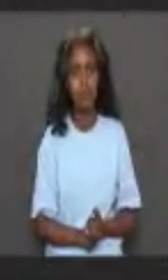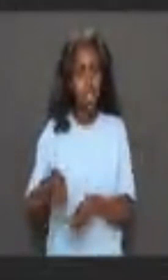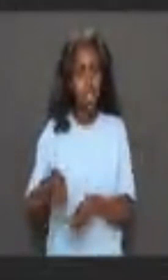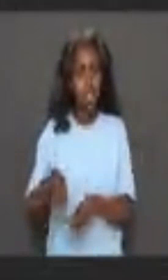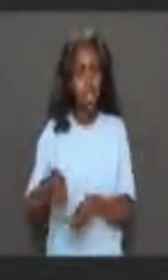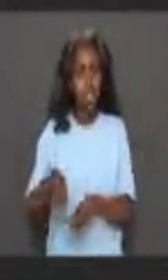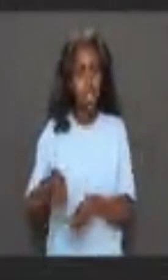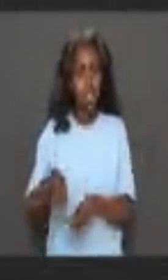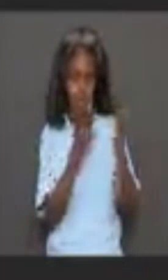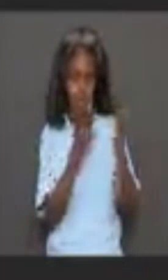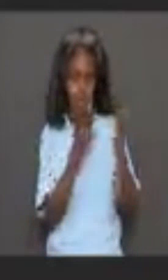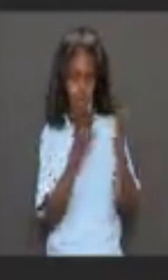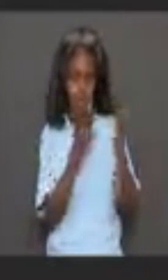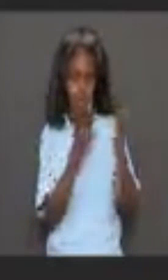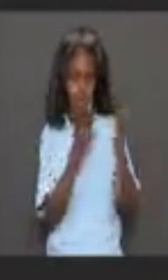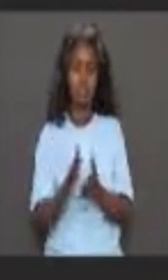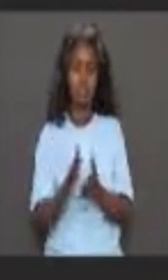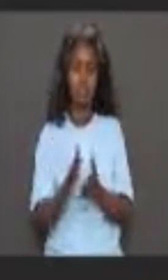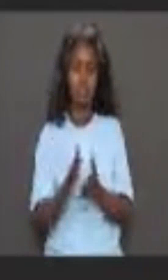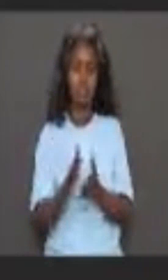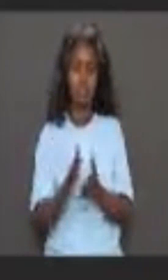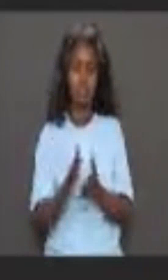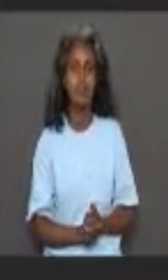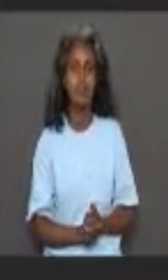Students, let's get ready.